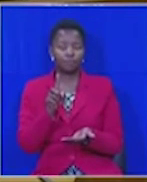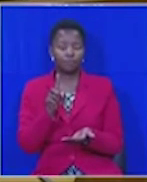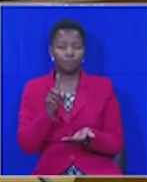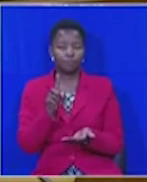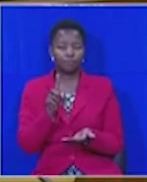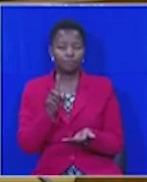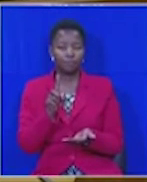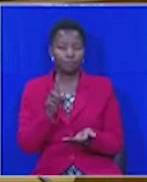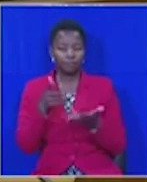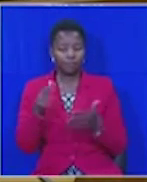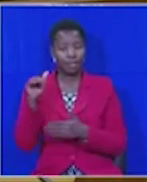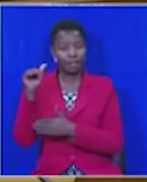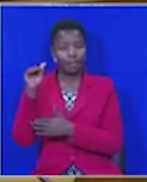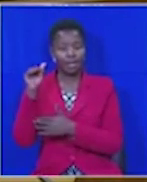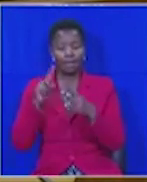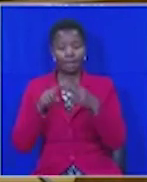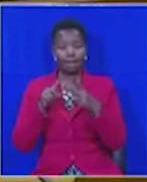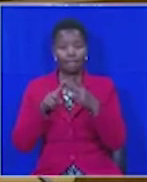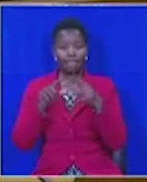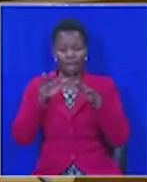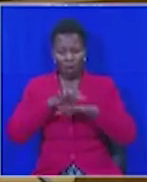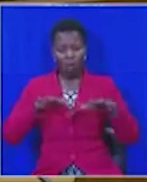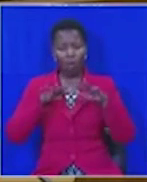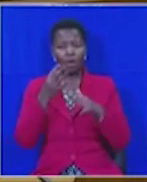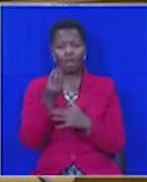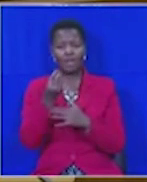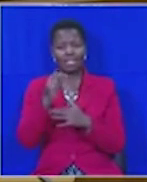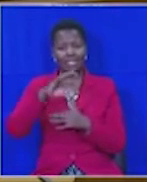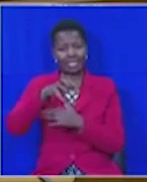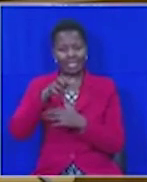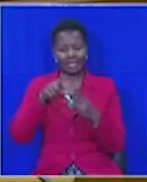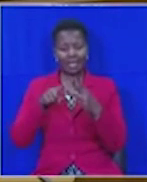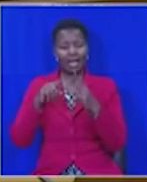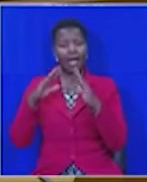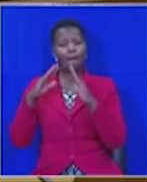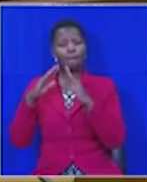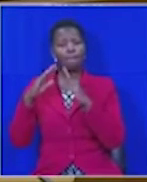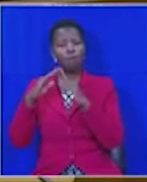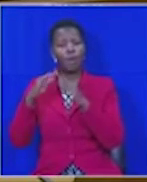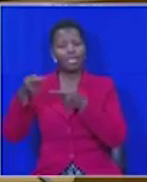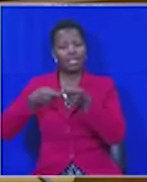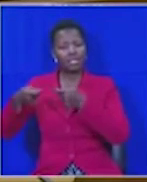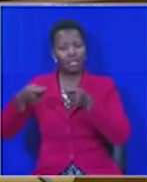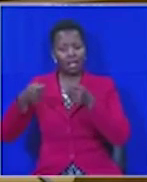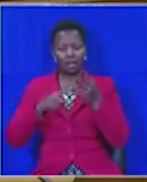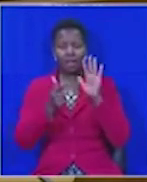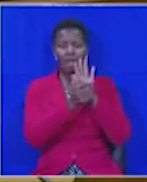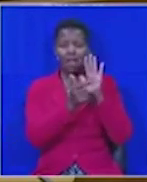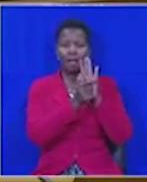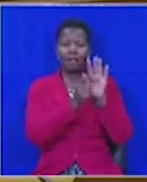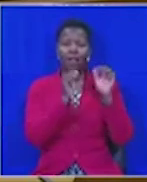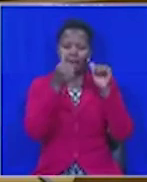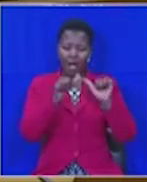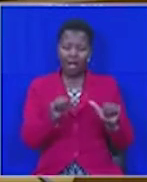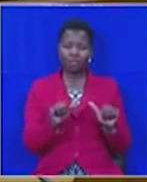institutions such as banks, the entire financial sector, estate agencies, legal, accounting firms, and many other